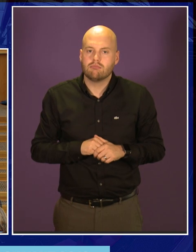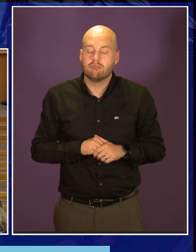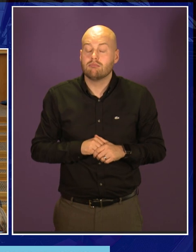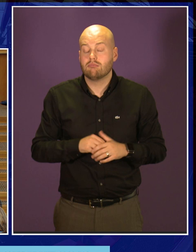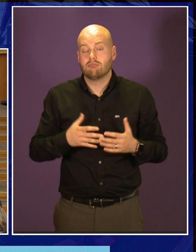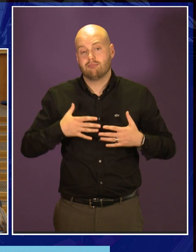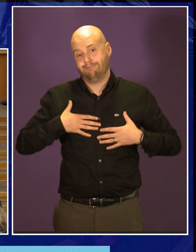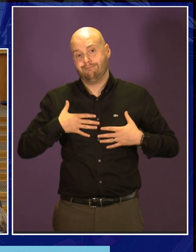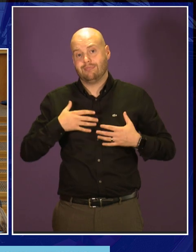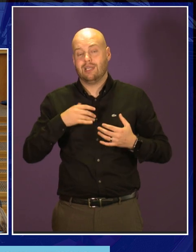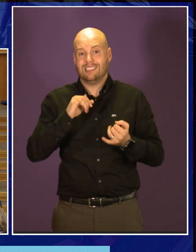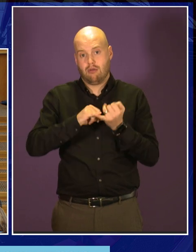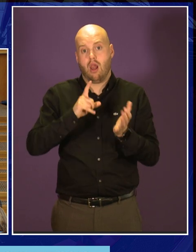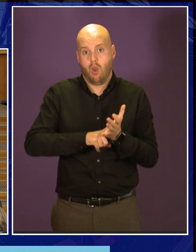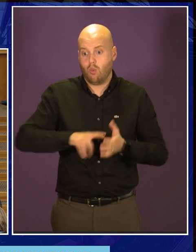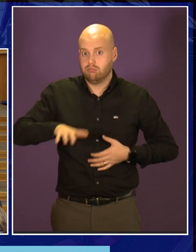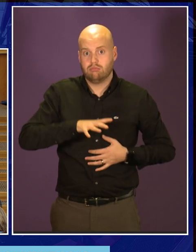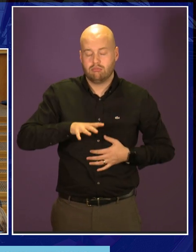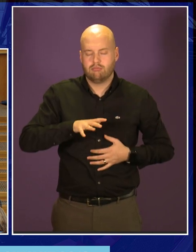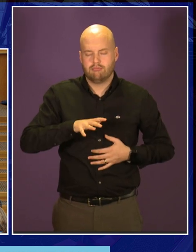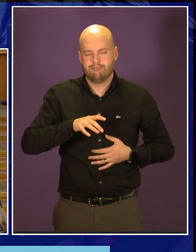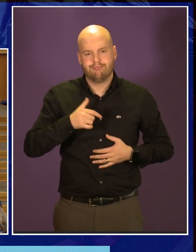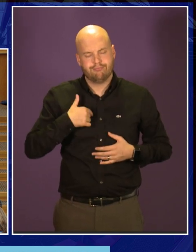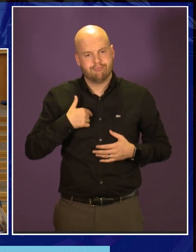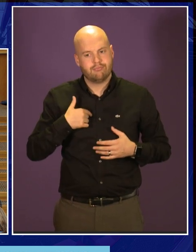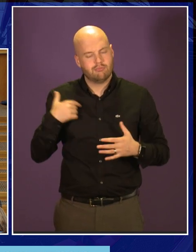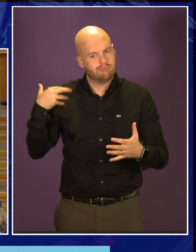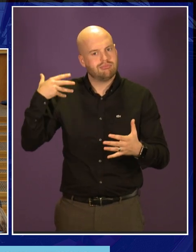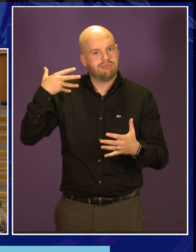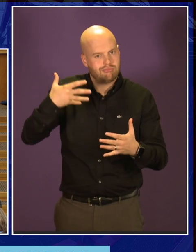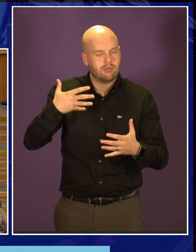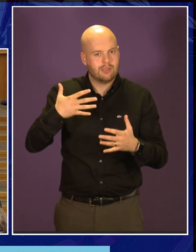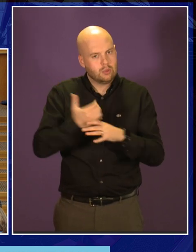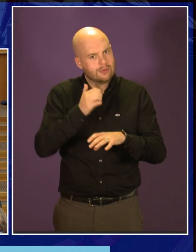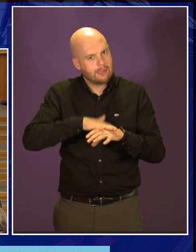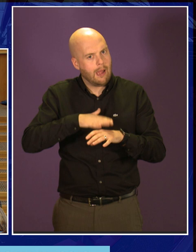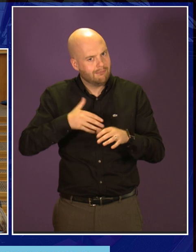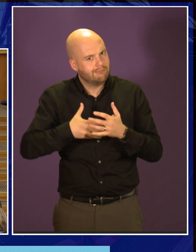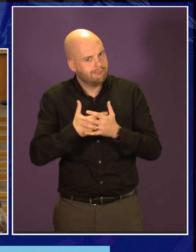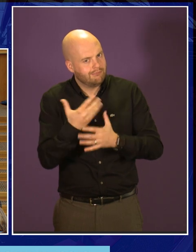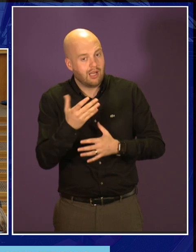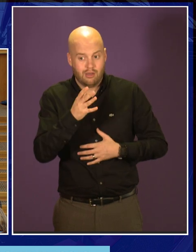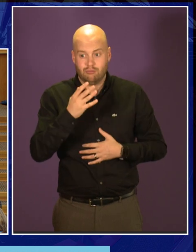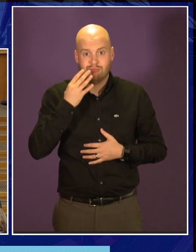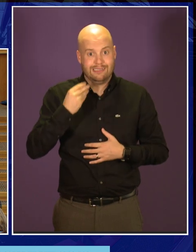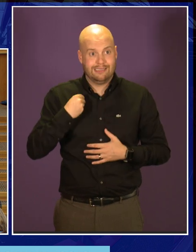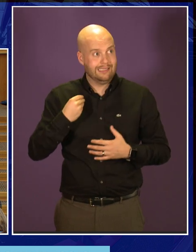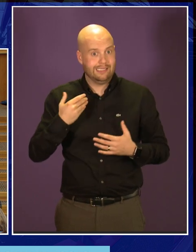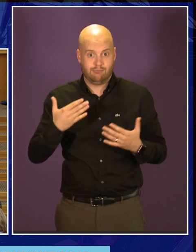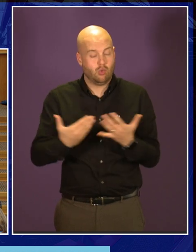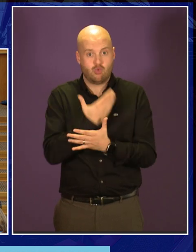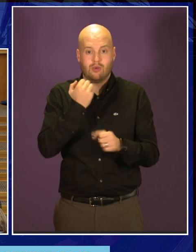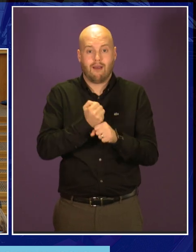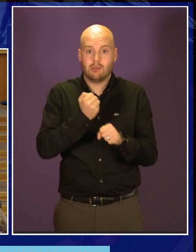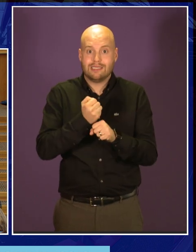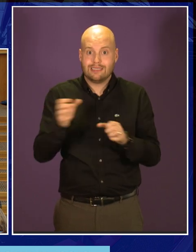Leone, we have come a long way. And of course, quite recently we had elections, so it's a very good new government,